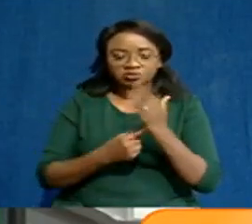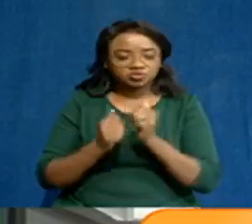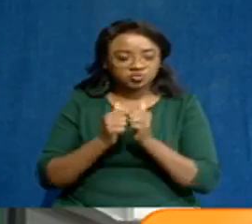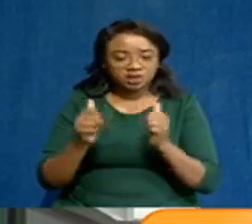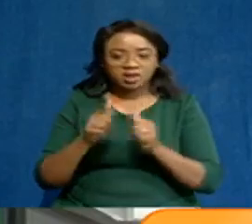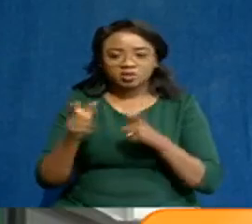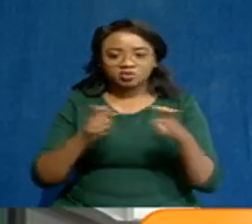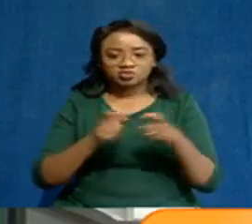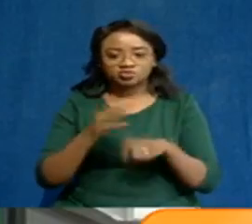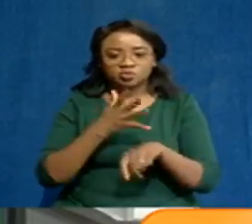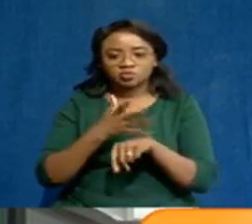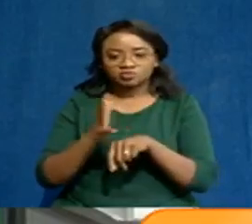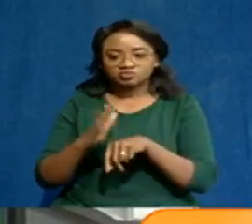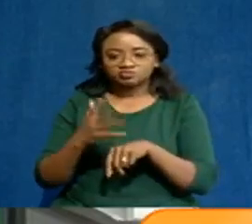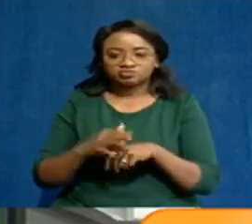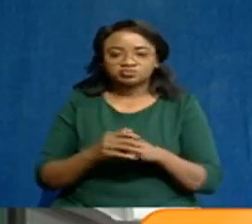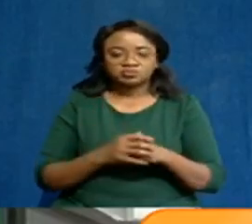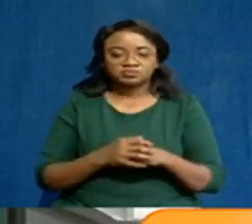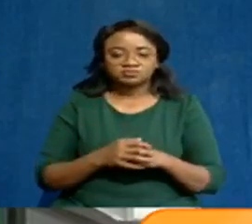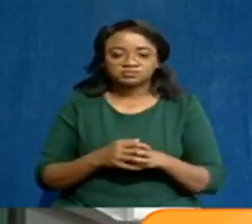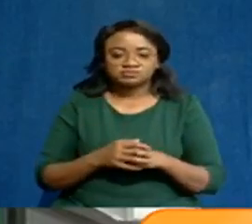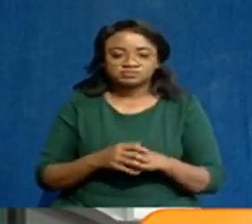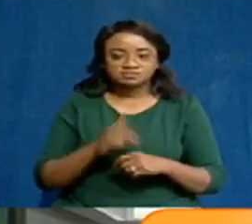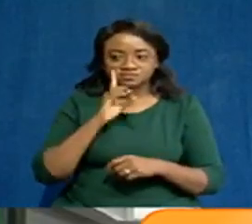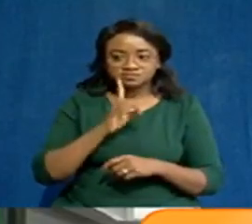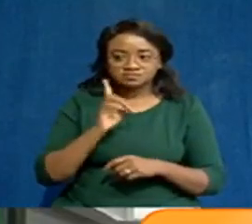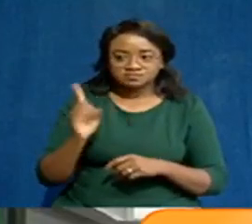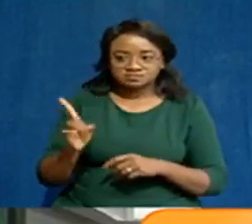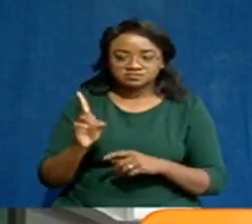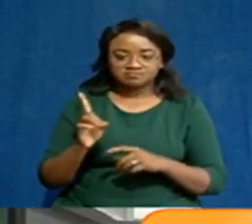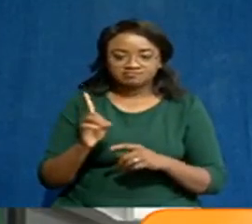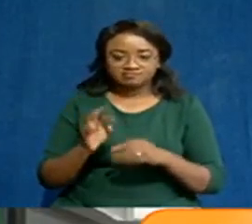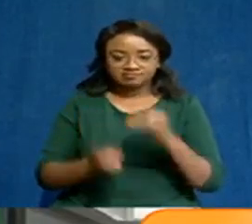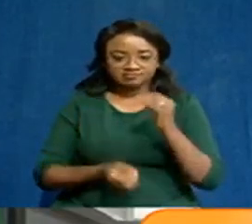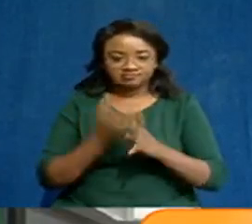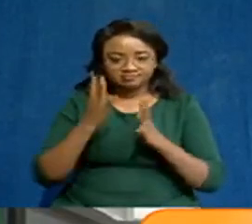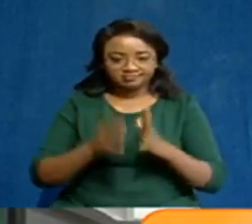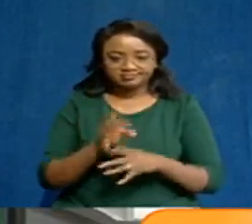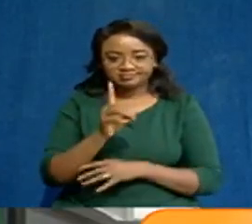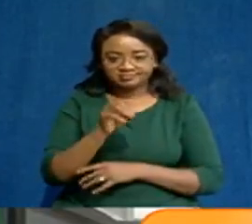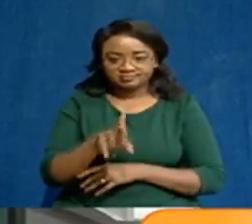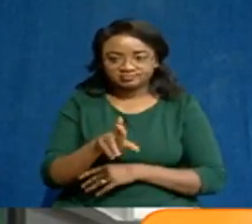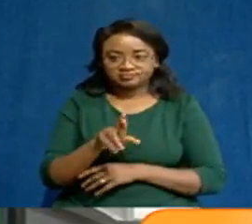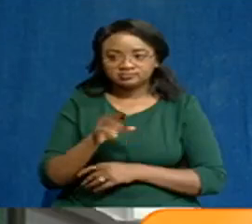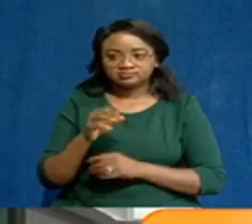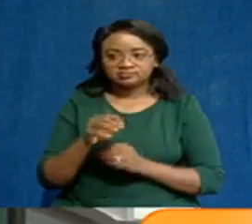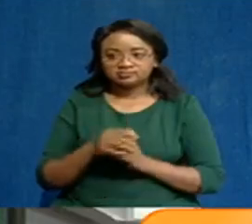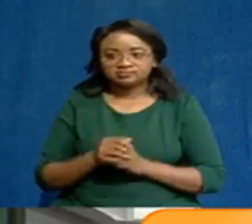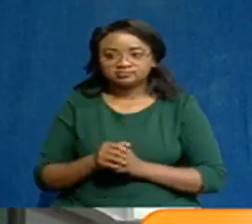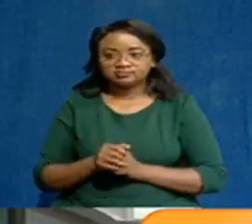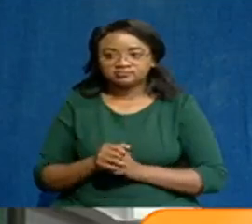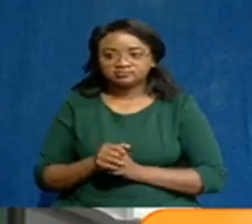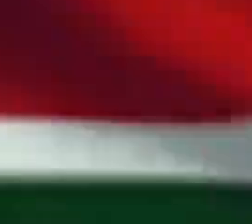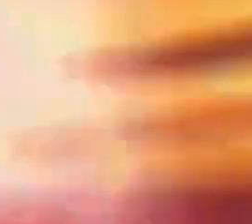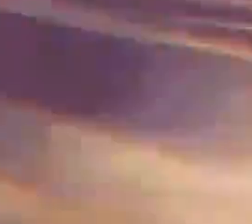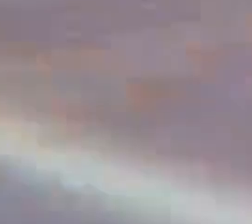in Mombasa's old town. Edward Chweya caught up with Baus Taka founder Dr. Tayba Hattimy and filed this report.